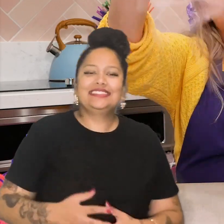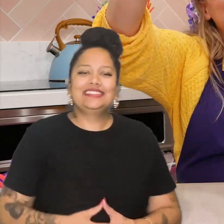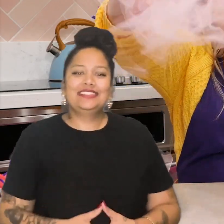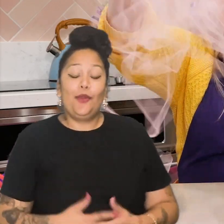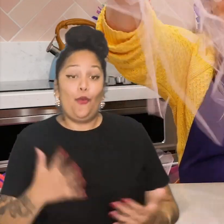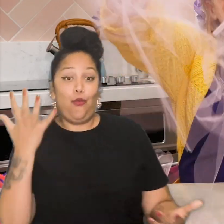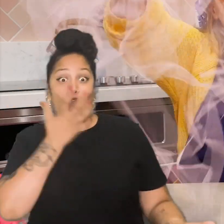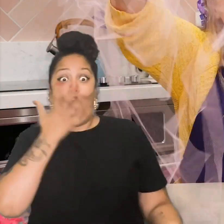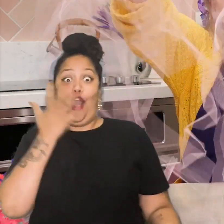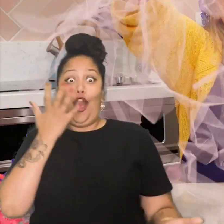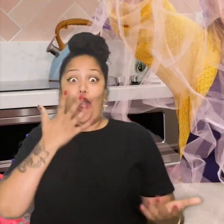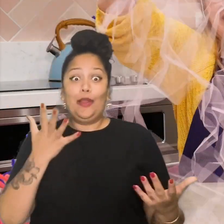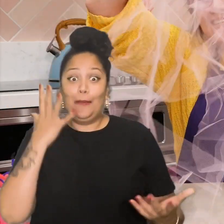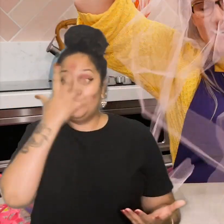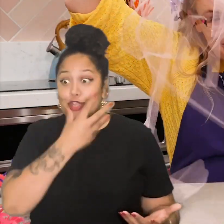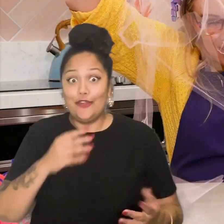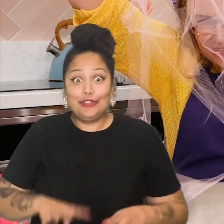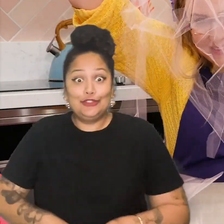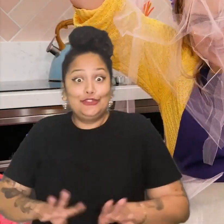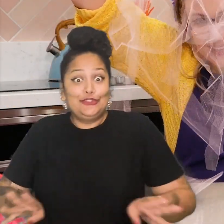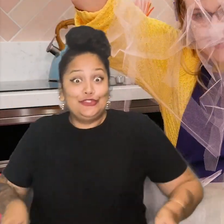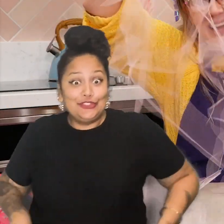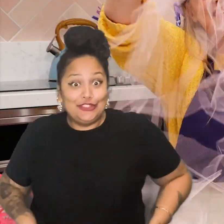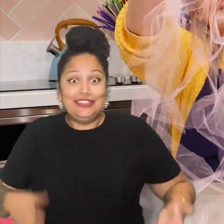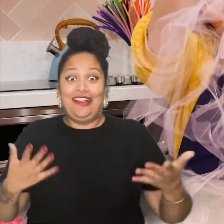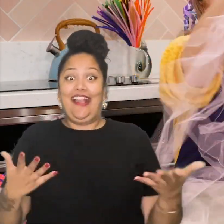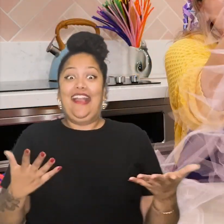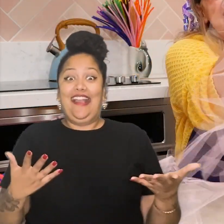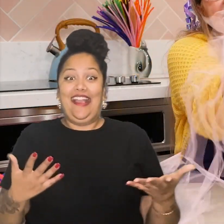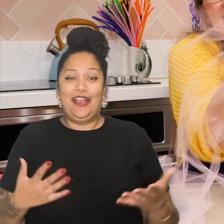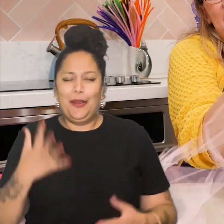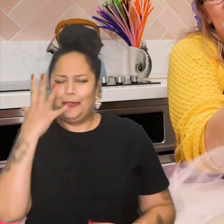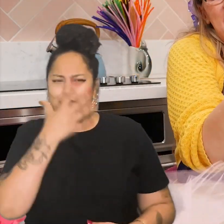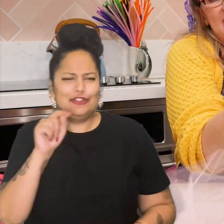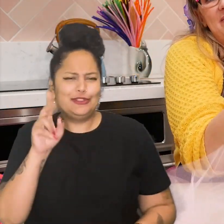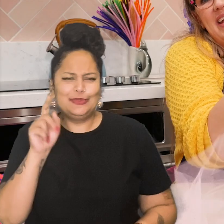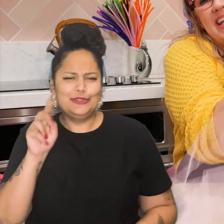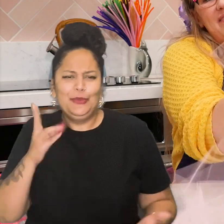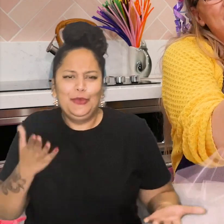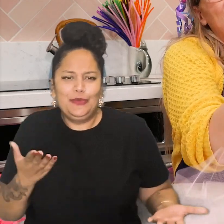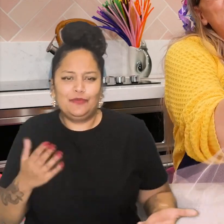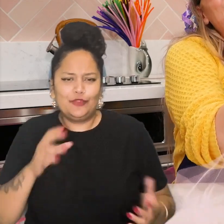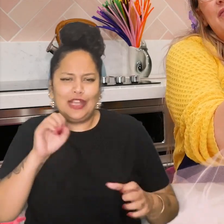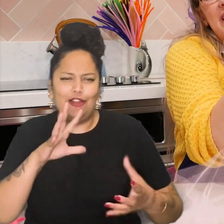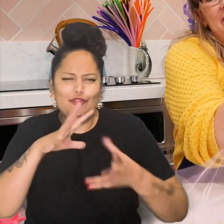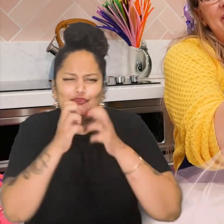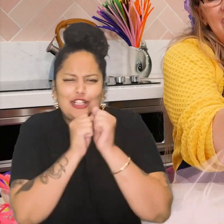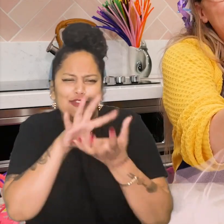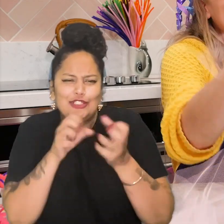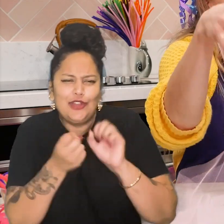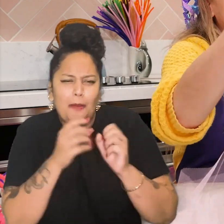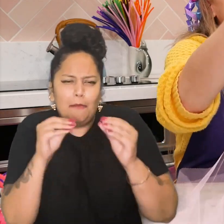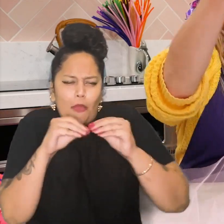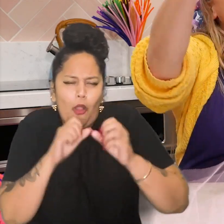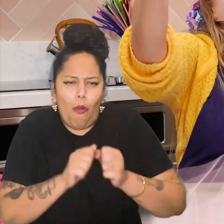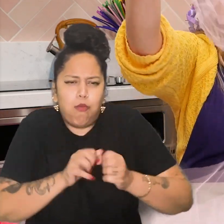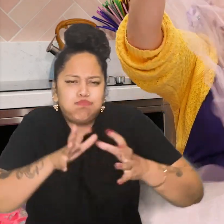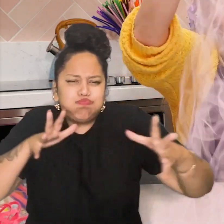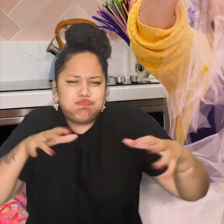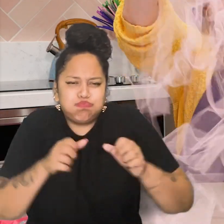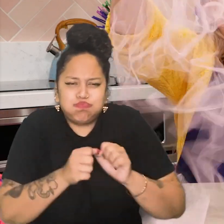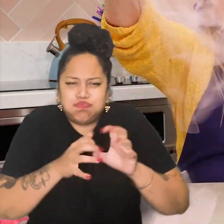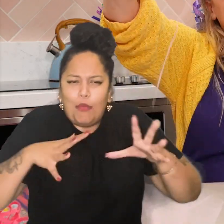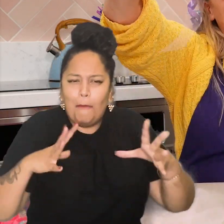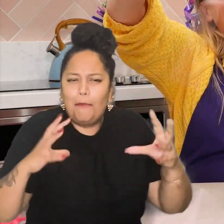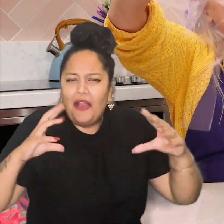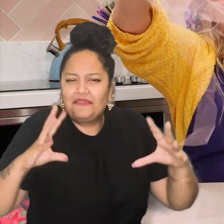this beautiful skirt, beautiful tutu. And you can crush these up a bit to make it even more poofy and floofy. And